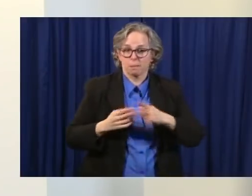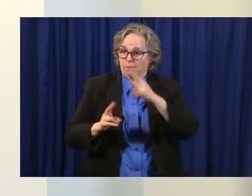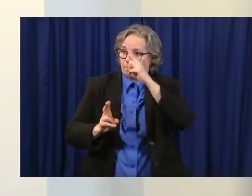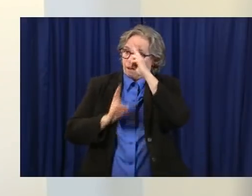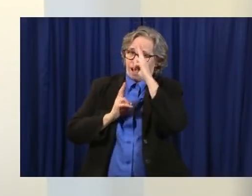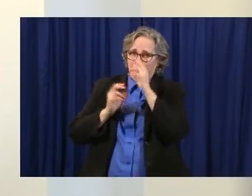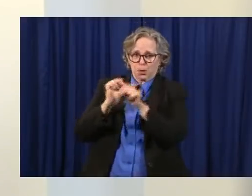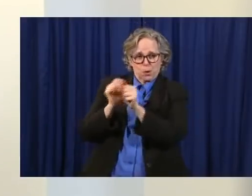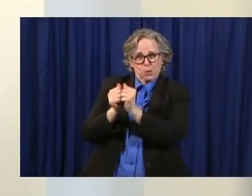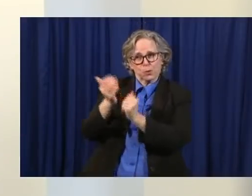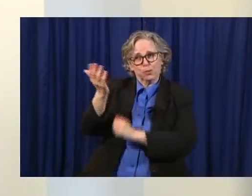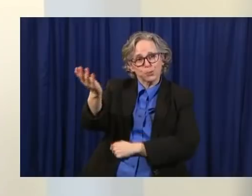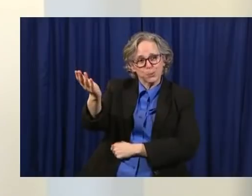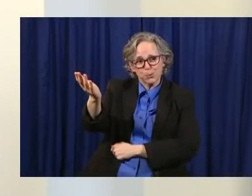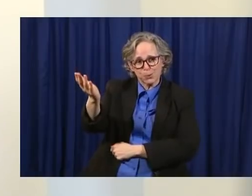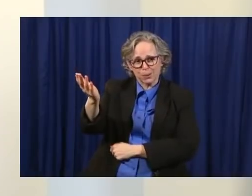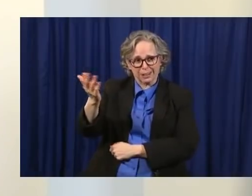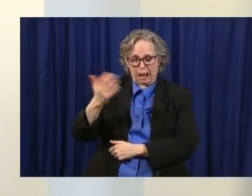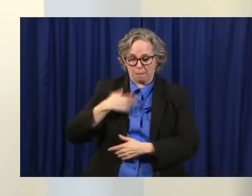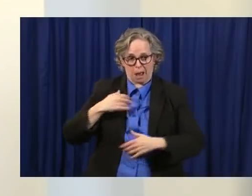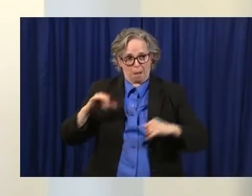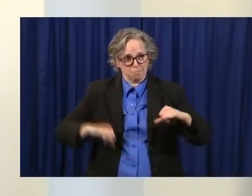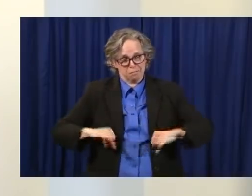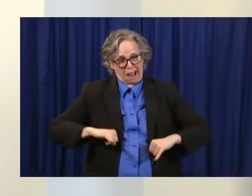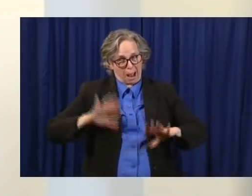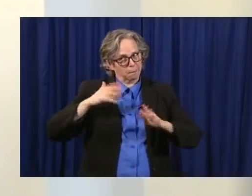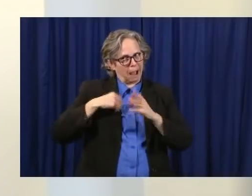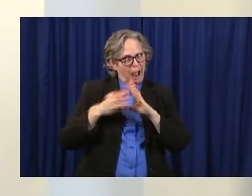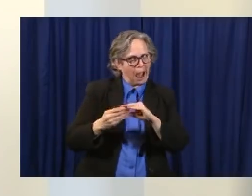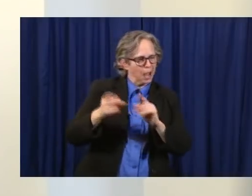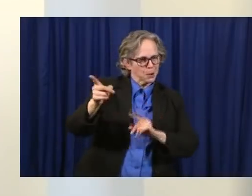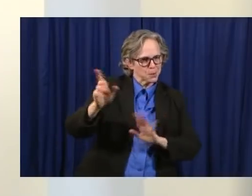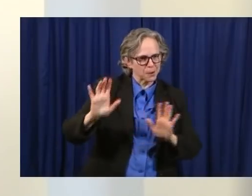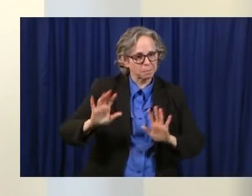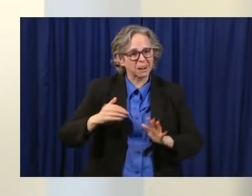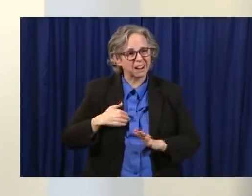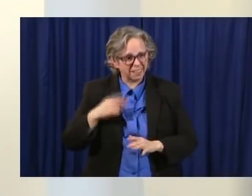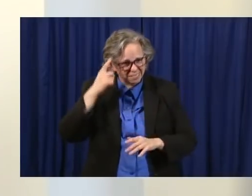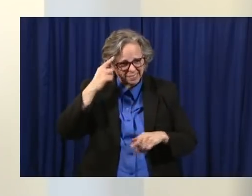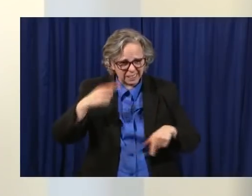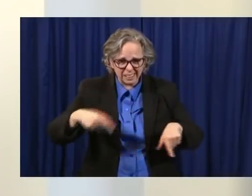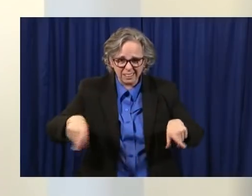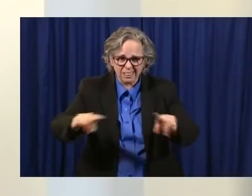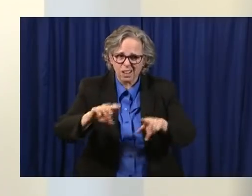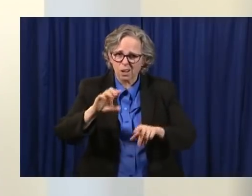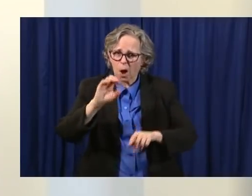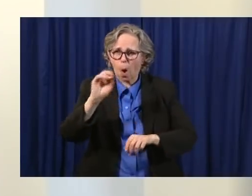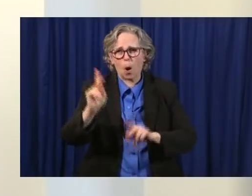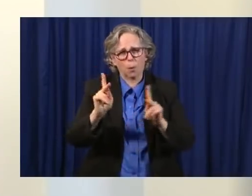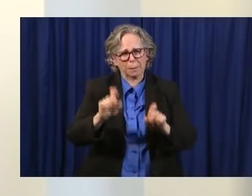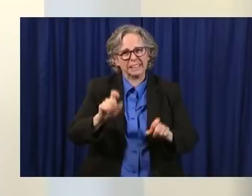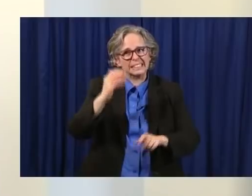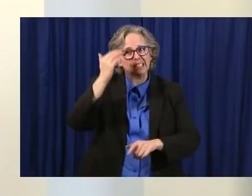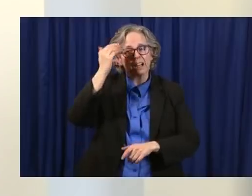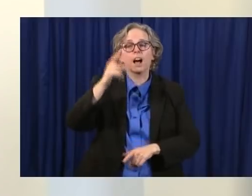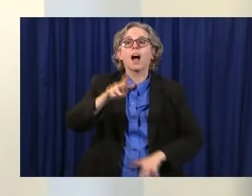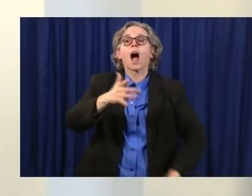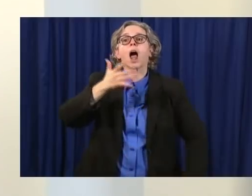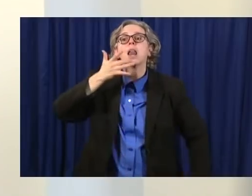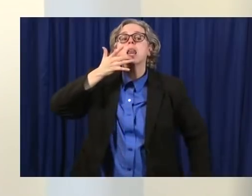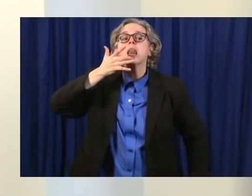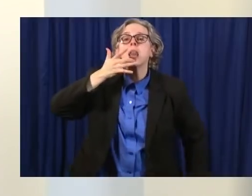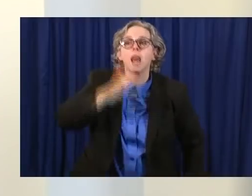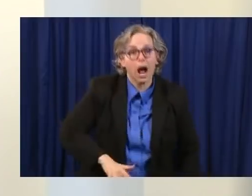overbrag you here, but I think Ohioans should know that we've been very fortunate to have someone who is very